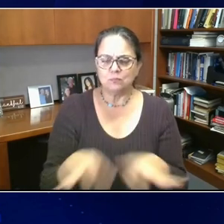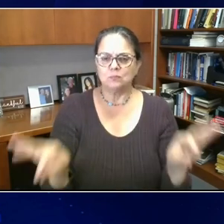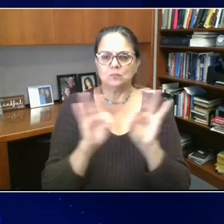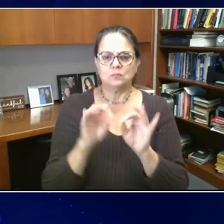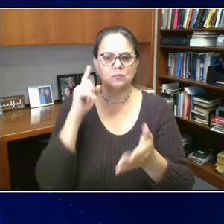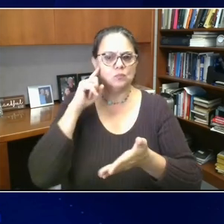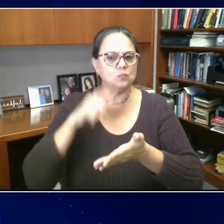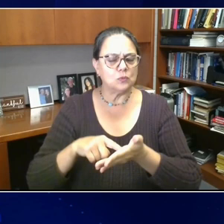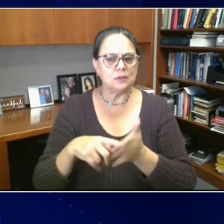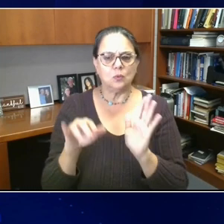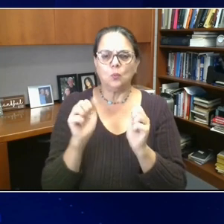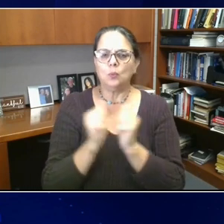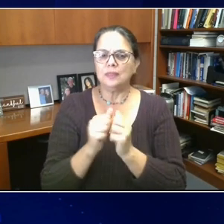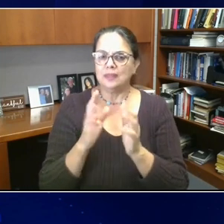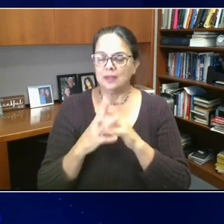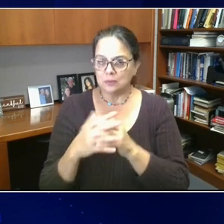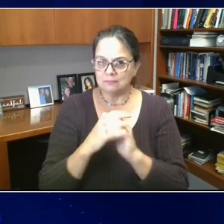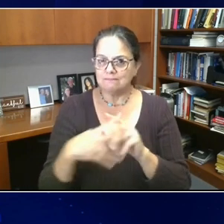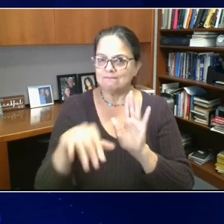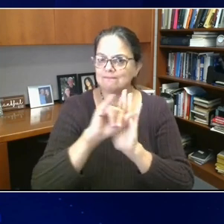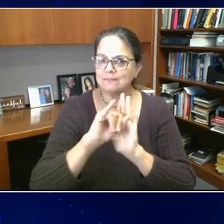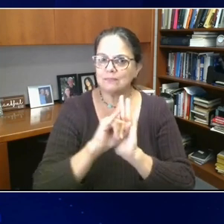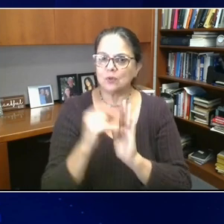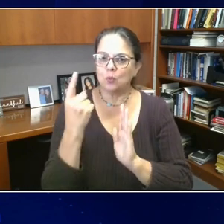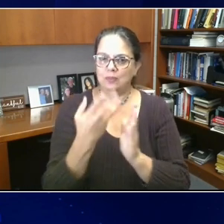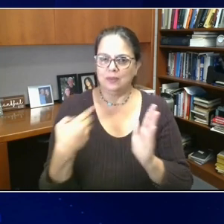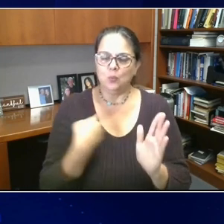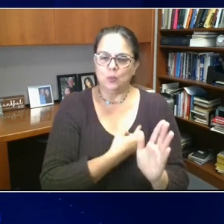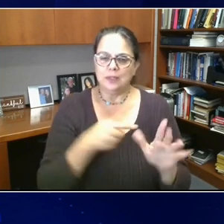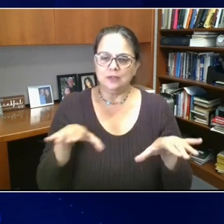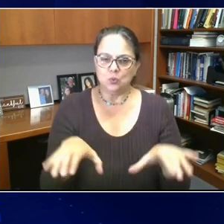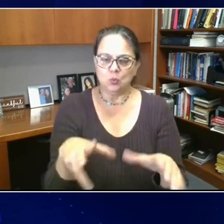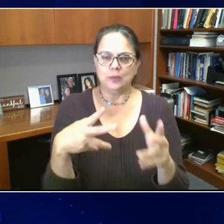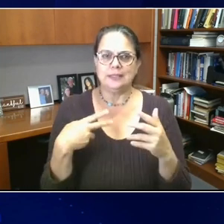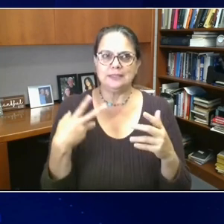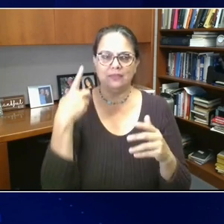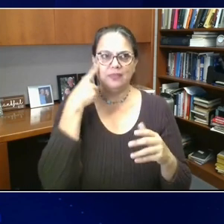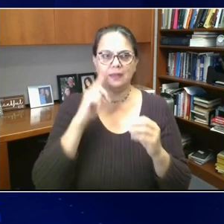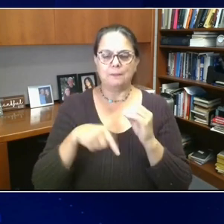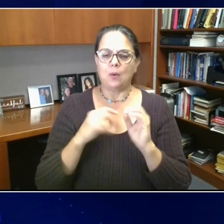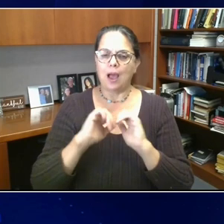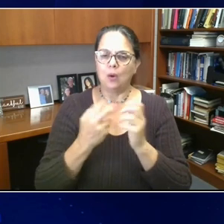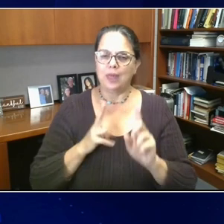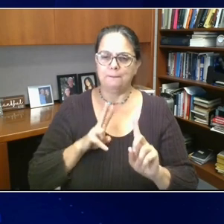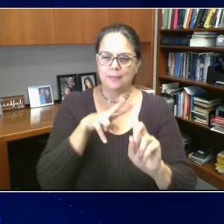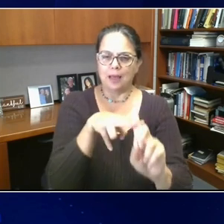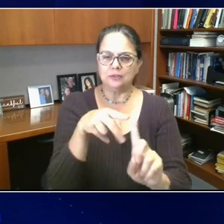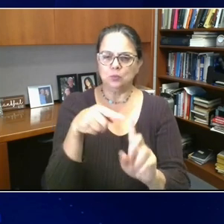identities. It's especially vital to recognize when thinking about intersectional